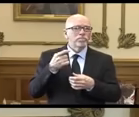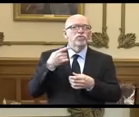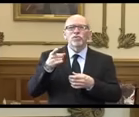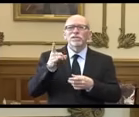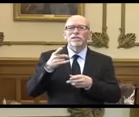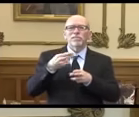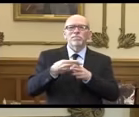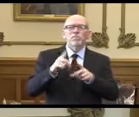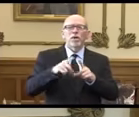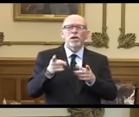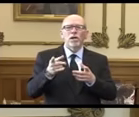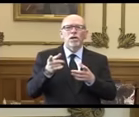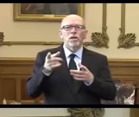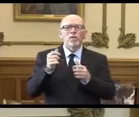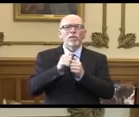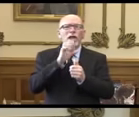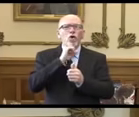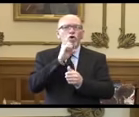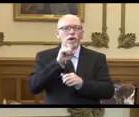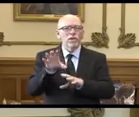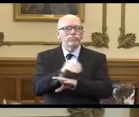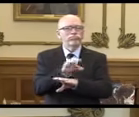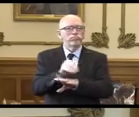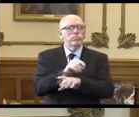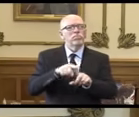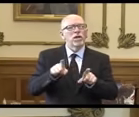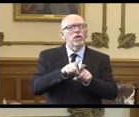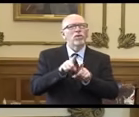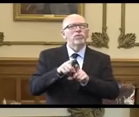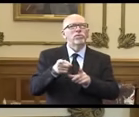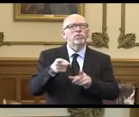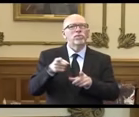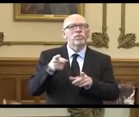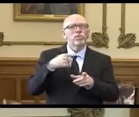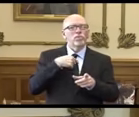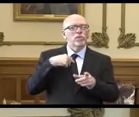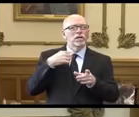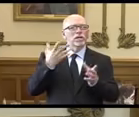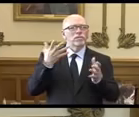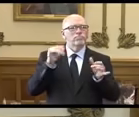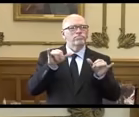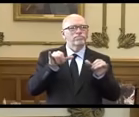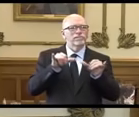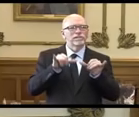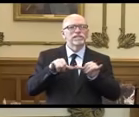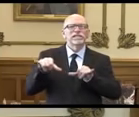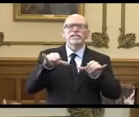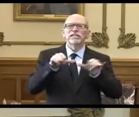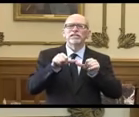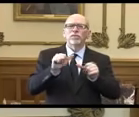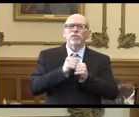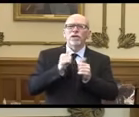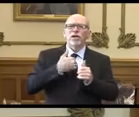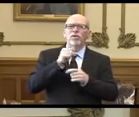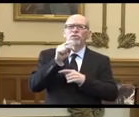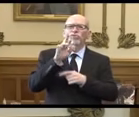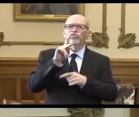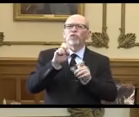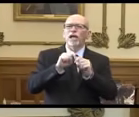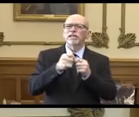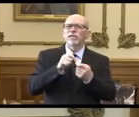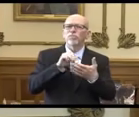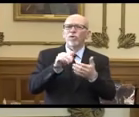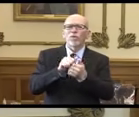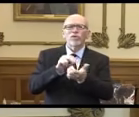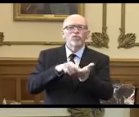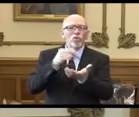to with the elderly, but also that this is consistent with kind of our strike team approach